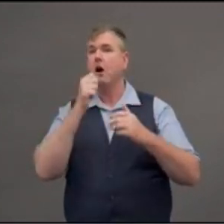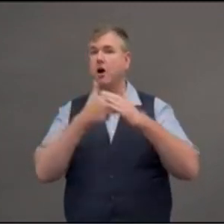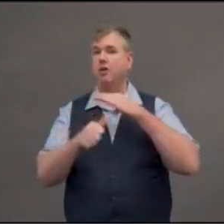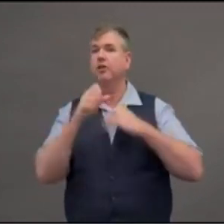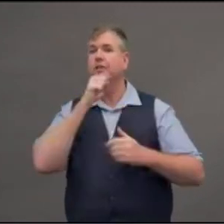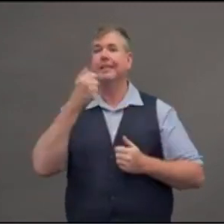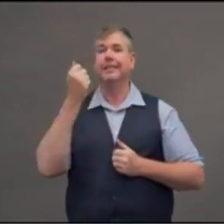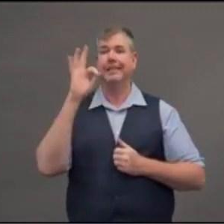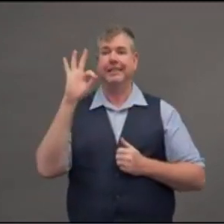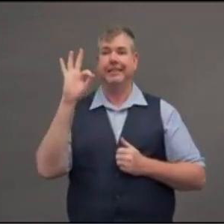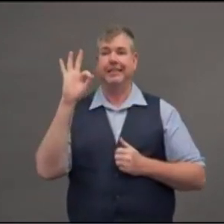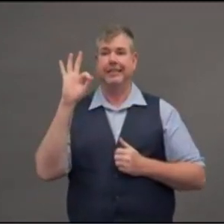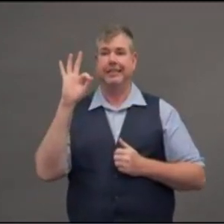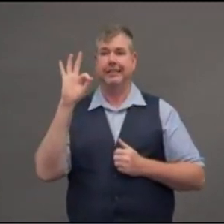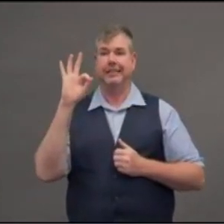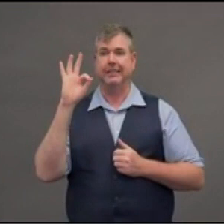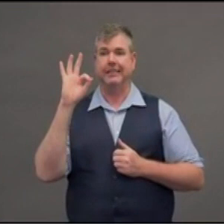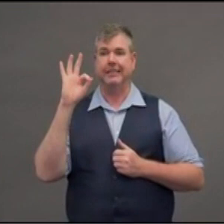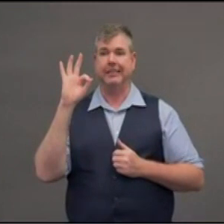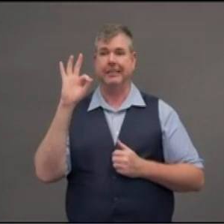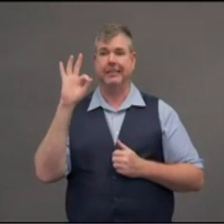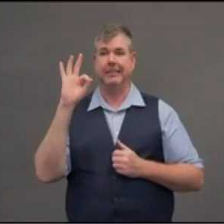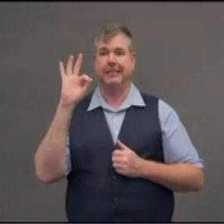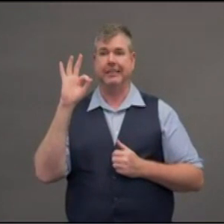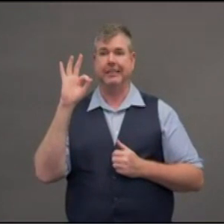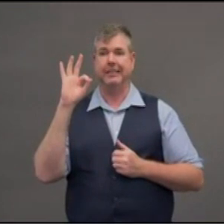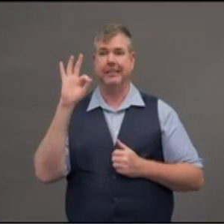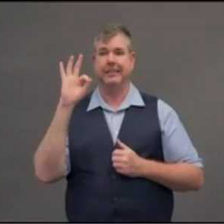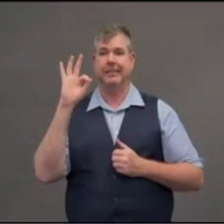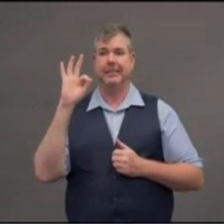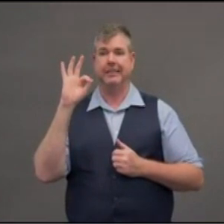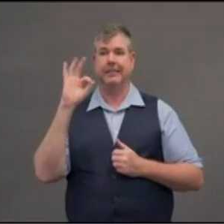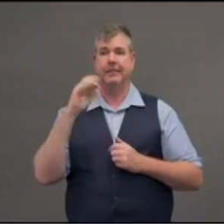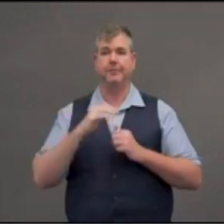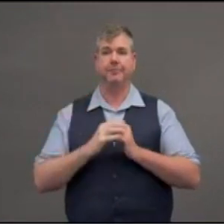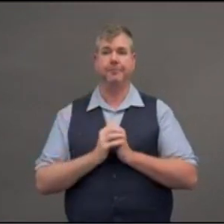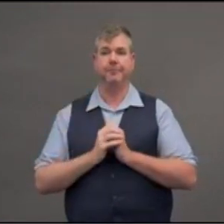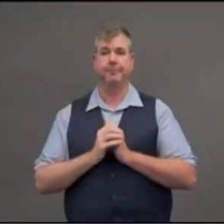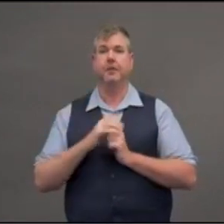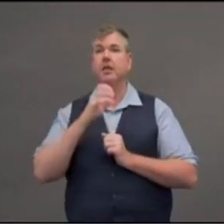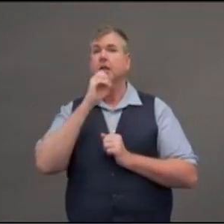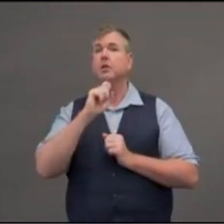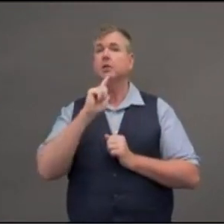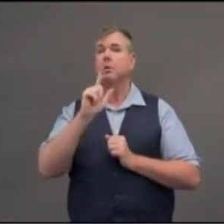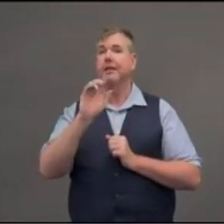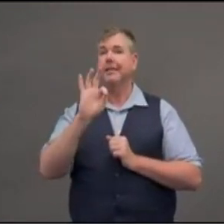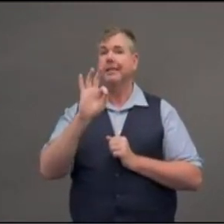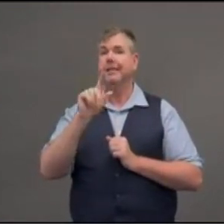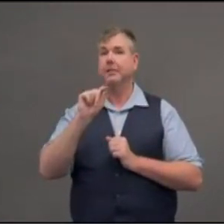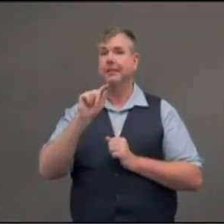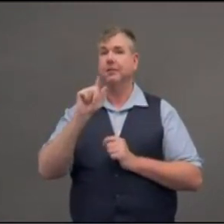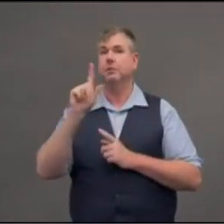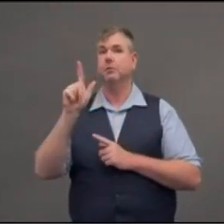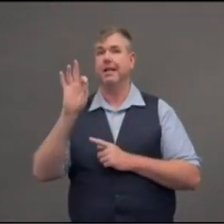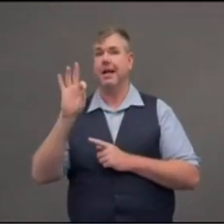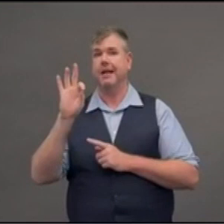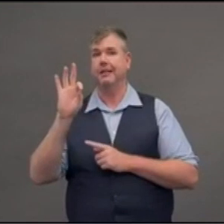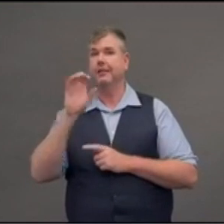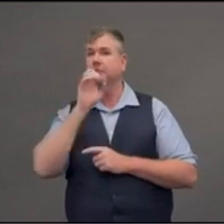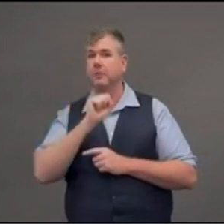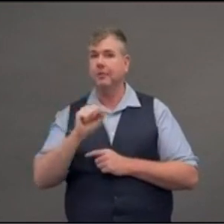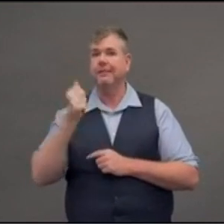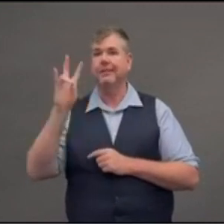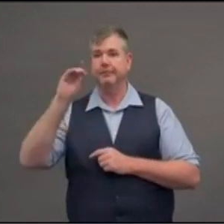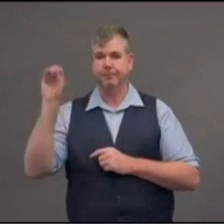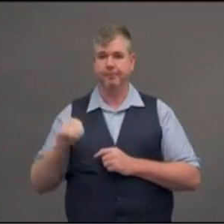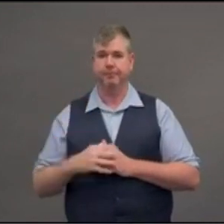to 29 years old at 17.5%. So we are seeing quite a bit of an increase with